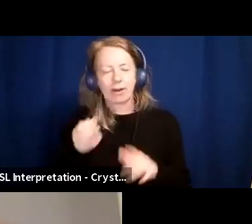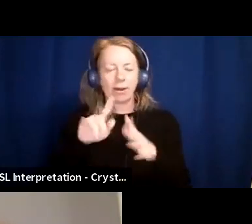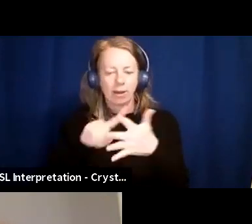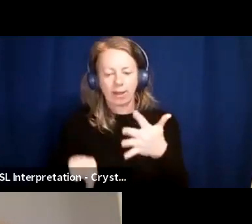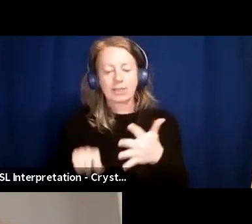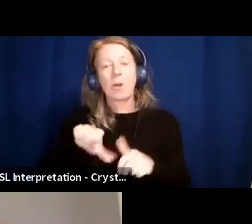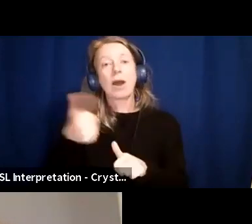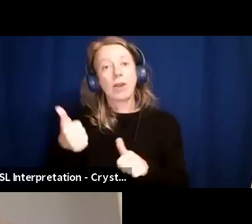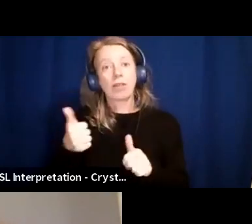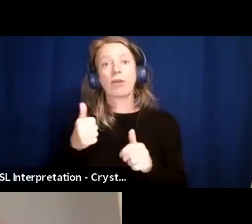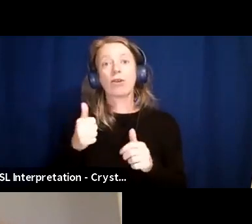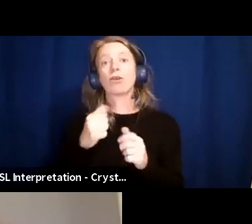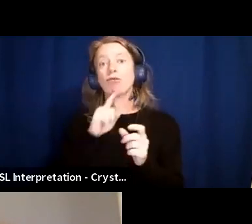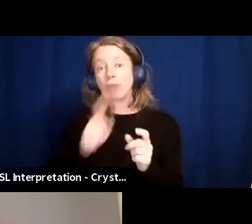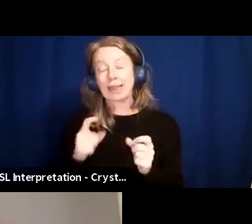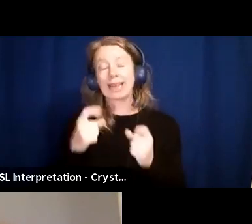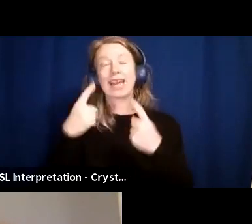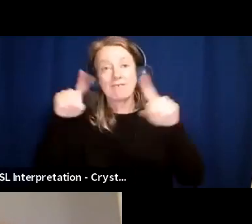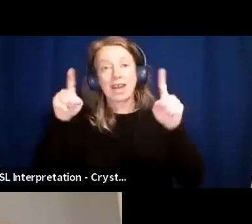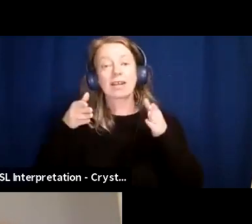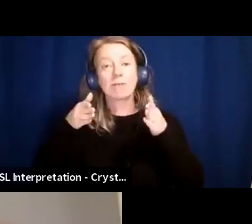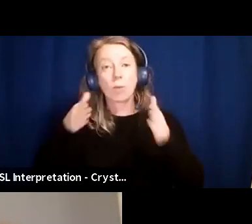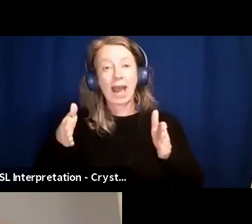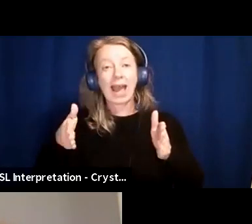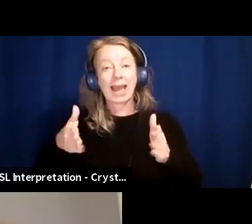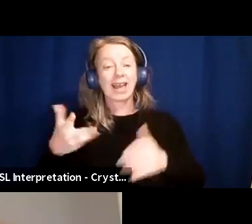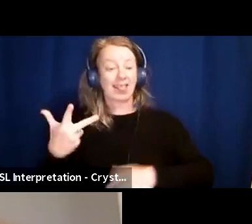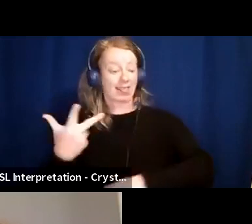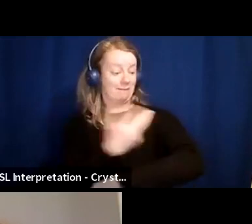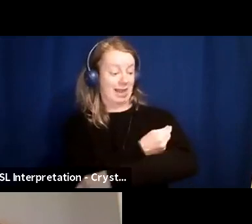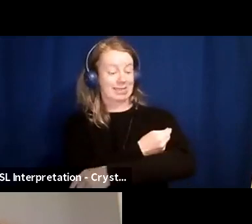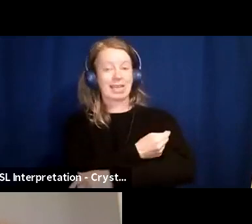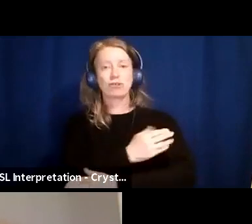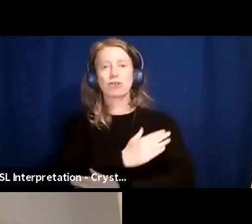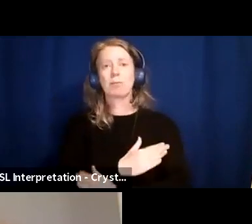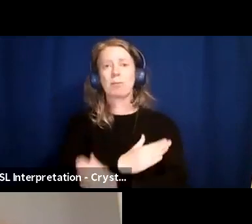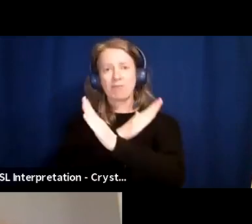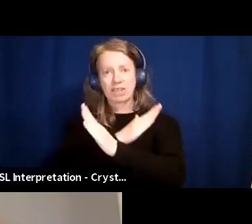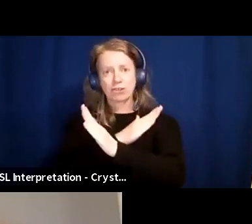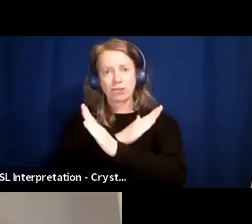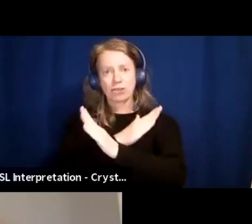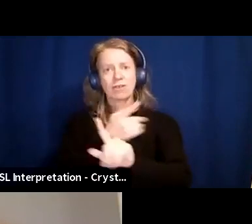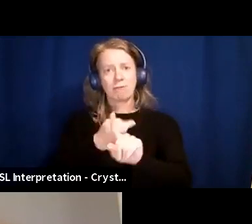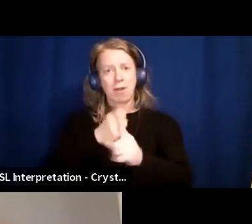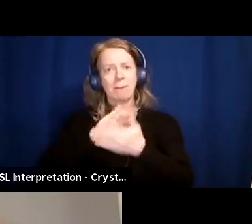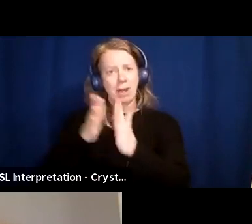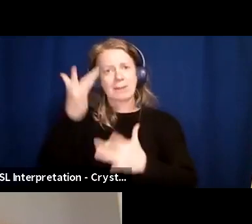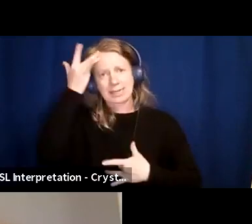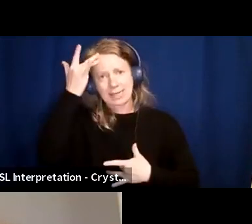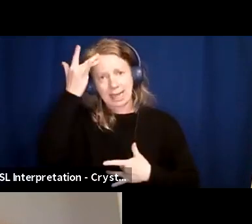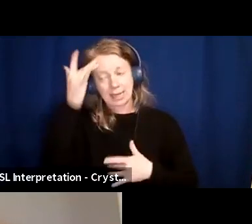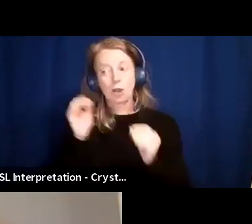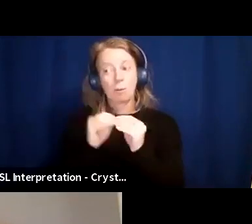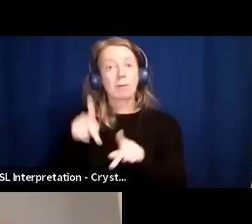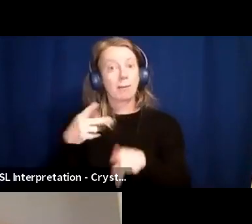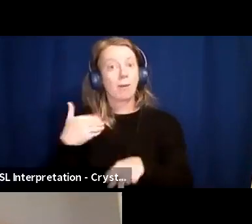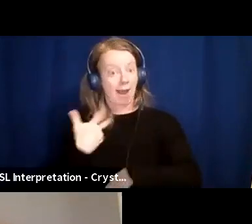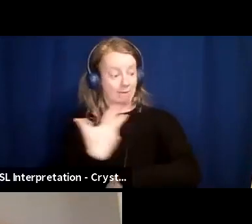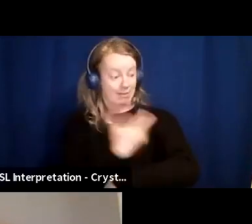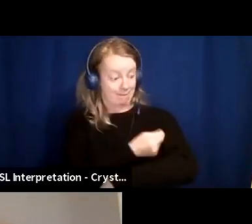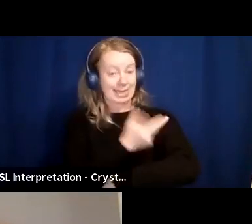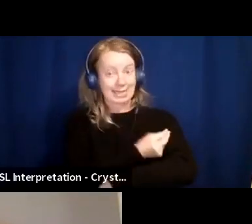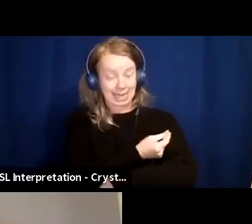vaccine is doing. The more people that get the vaccine, the less chances the virus has